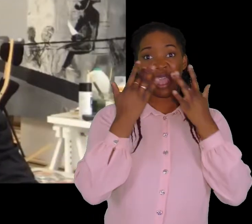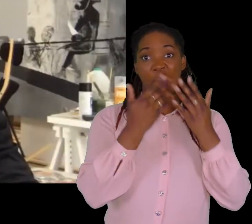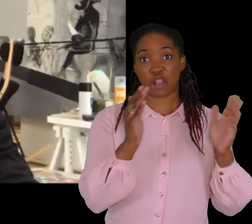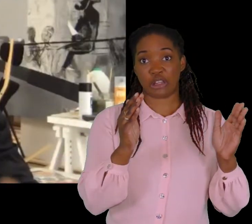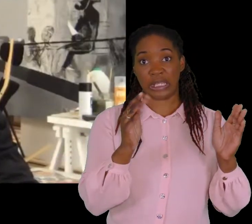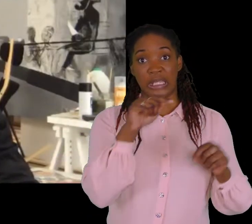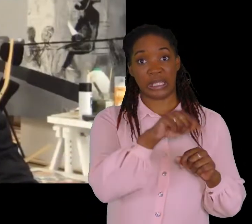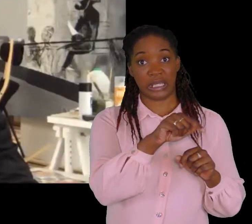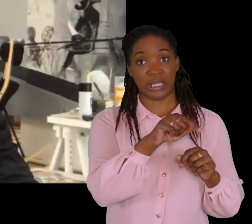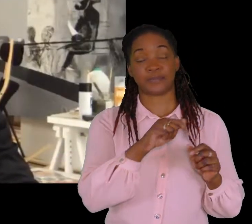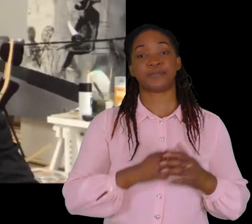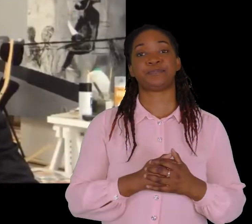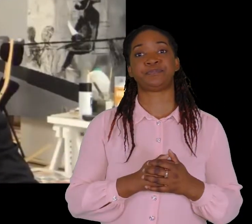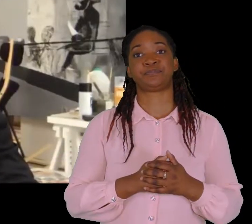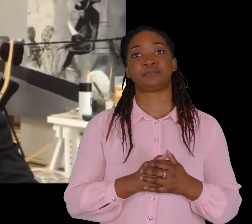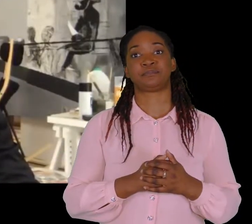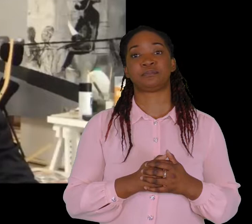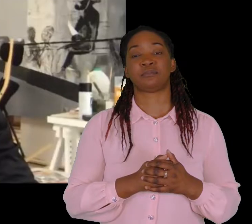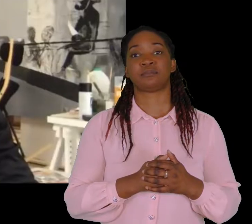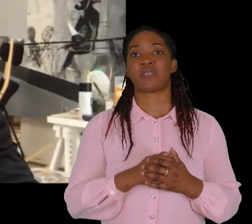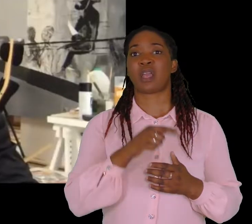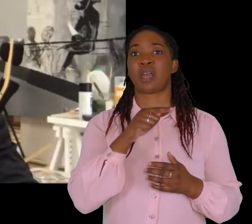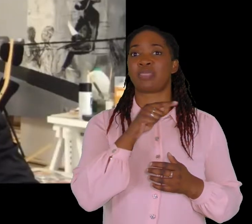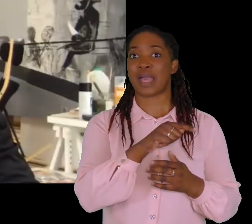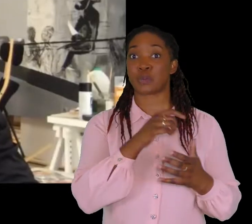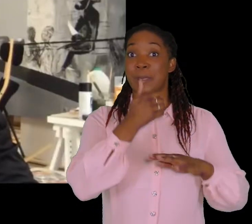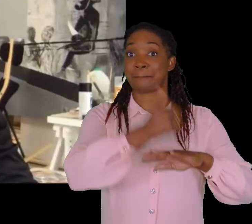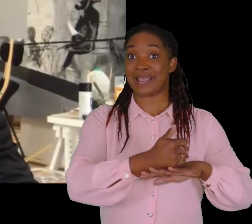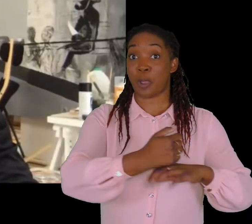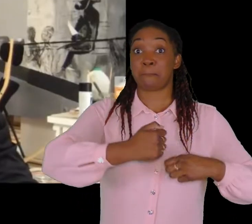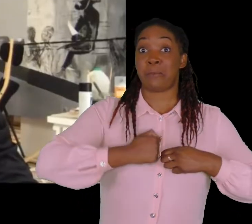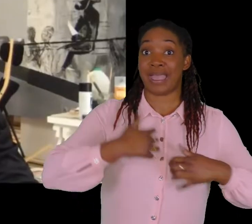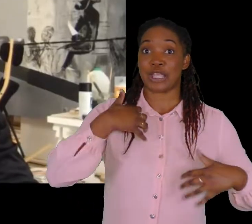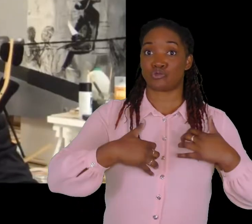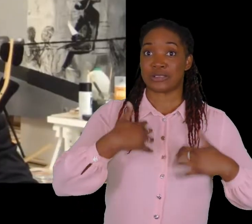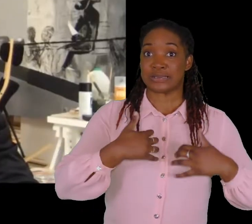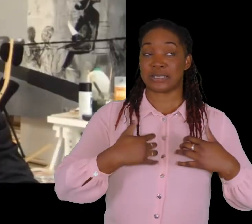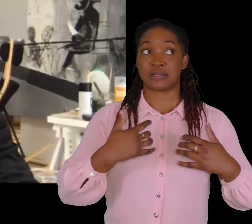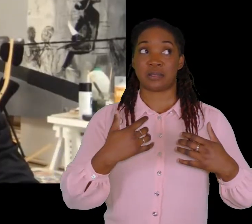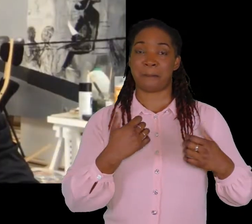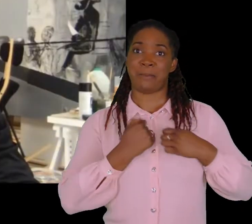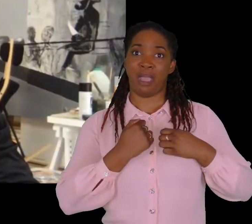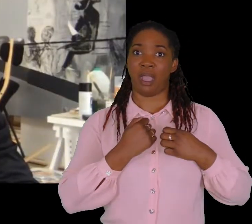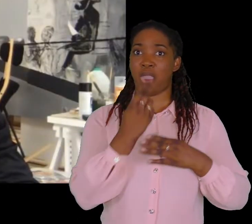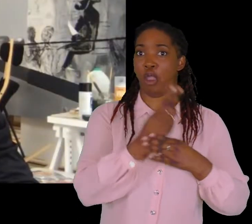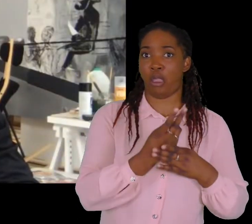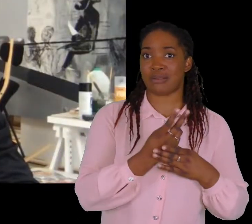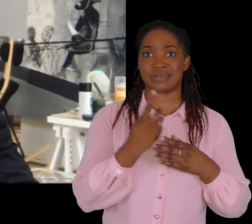fits into the time frame for this conference, was not necessarily based on my own sort of disciplines